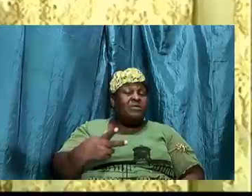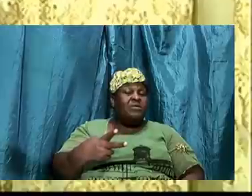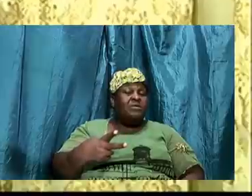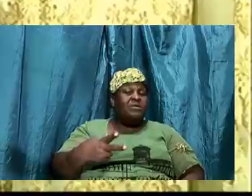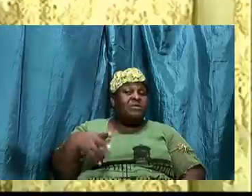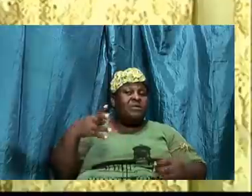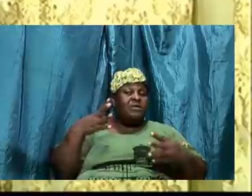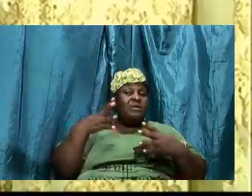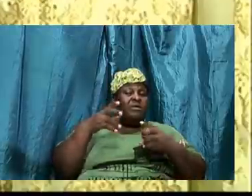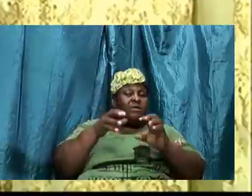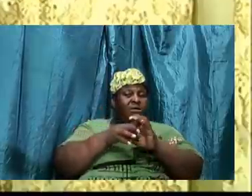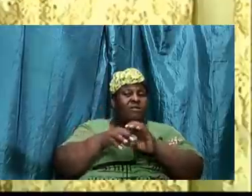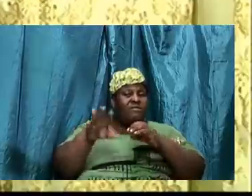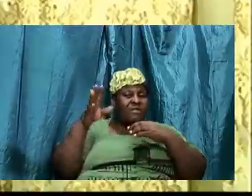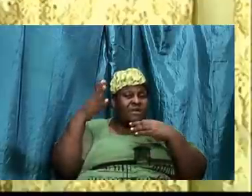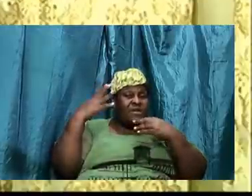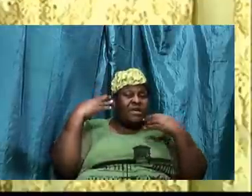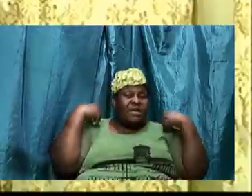him.